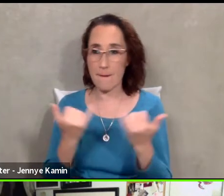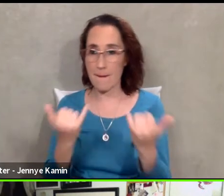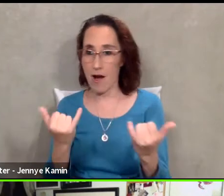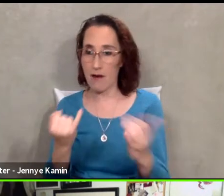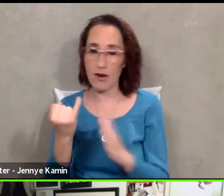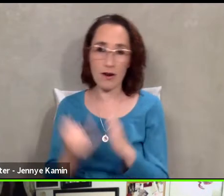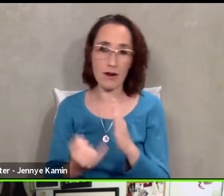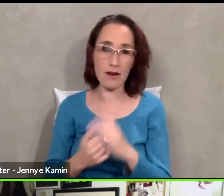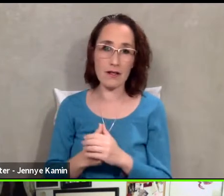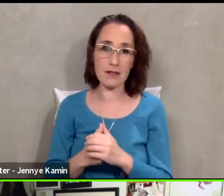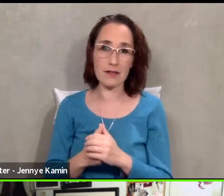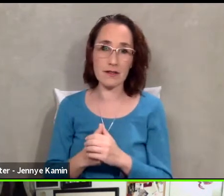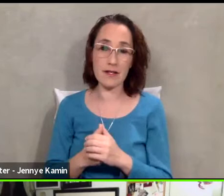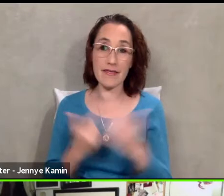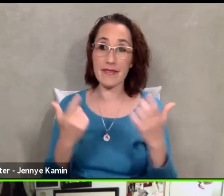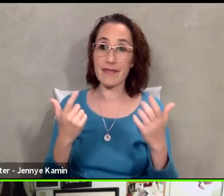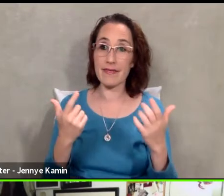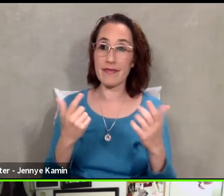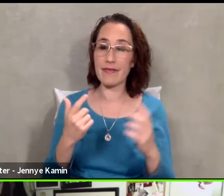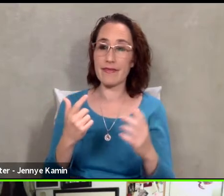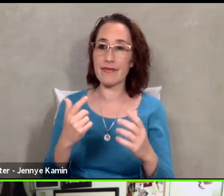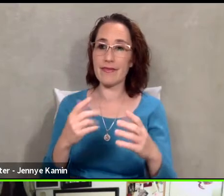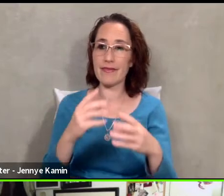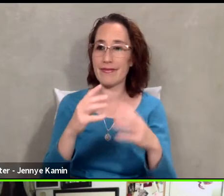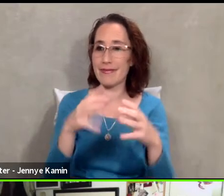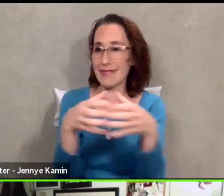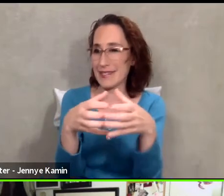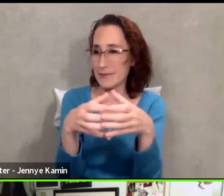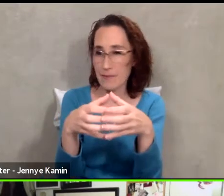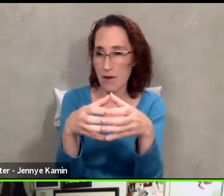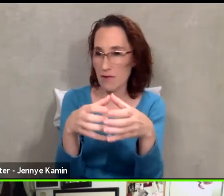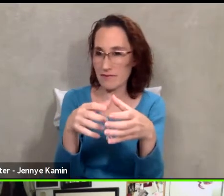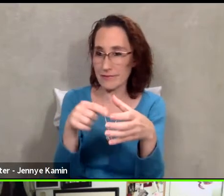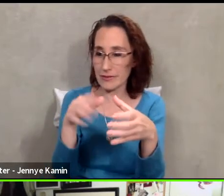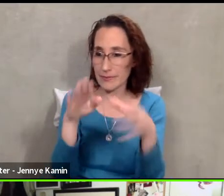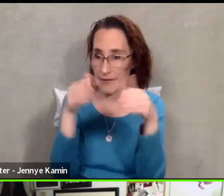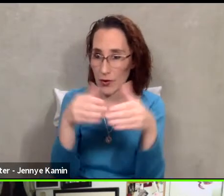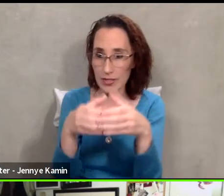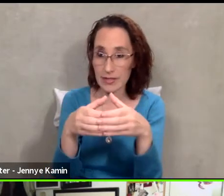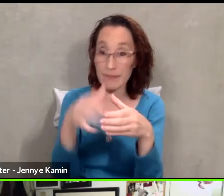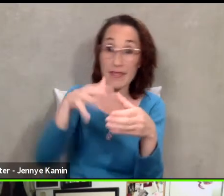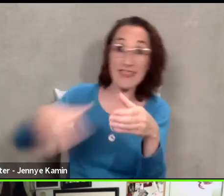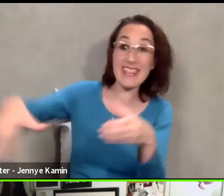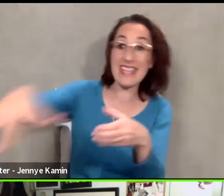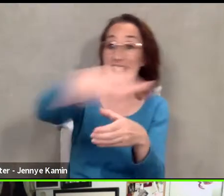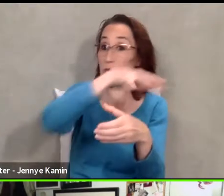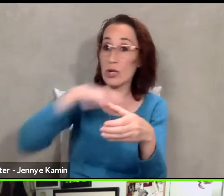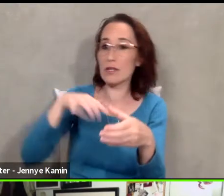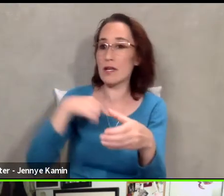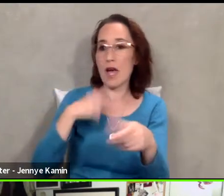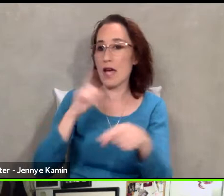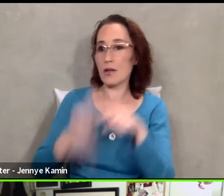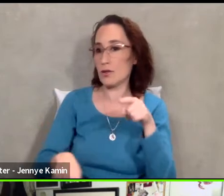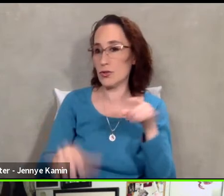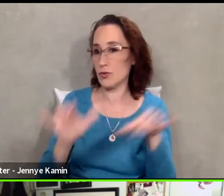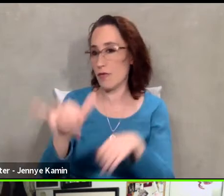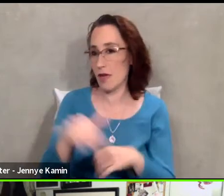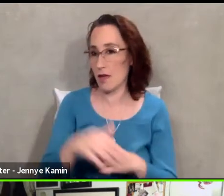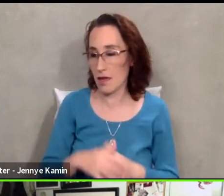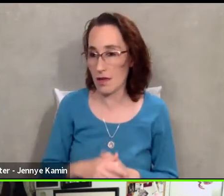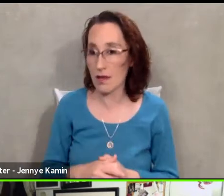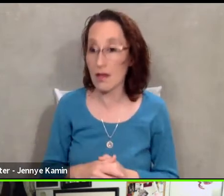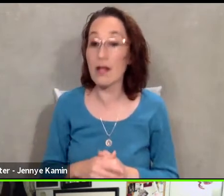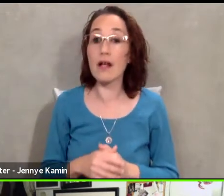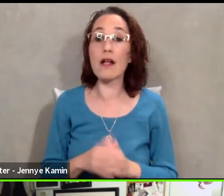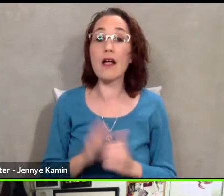and sort of the larger world outside of this clubland paradise that I like to chronicle. And